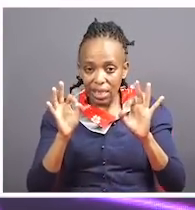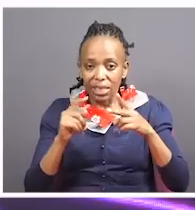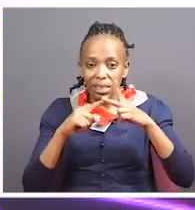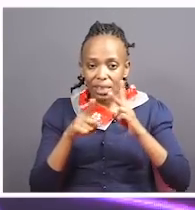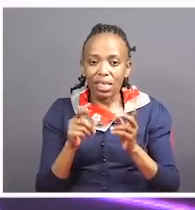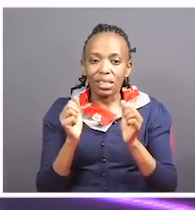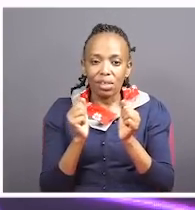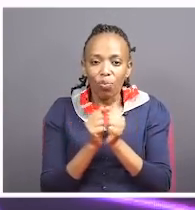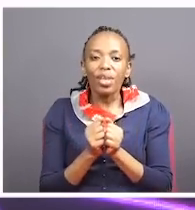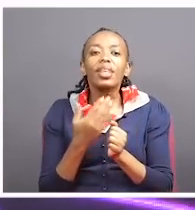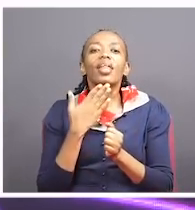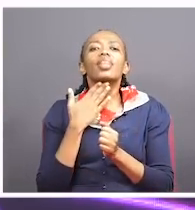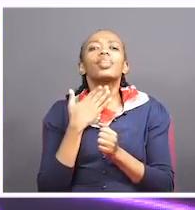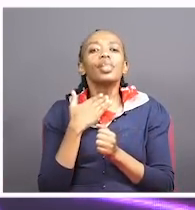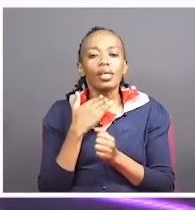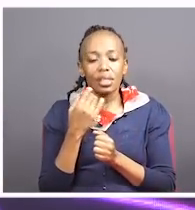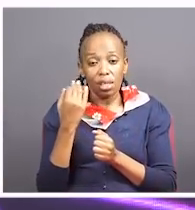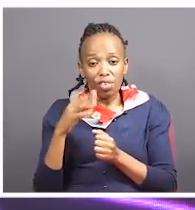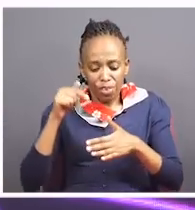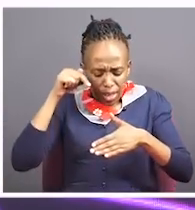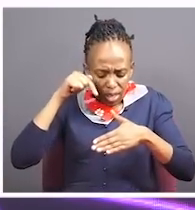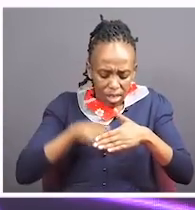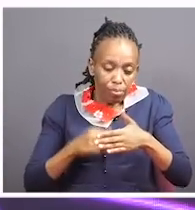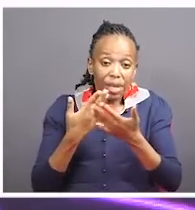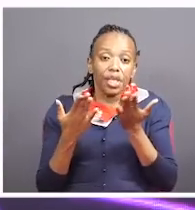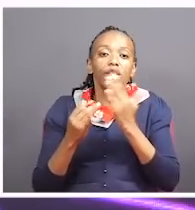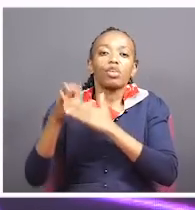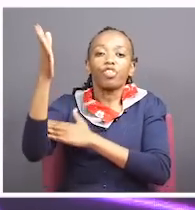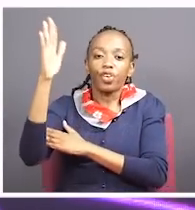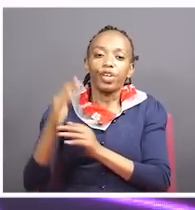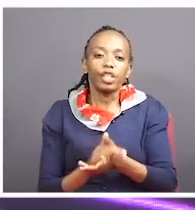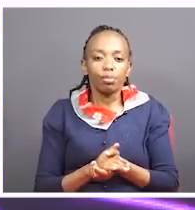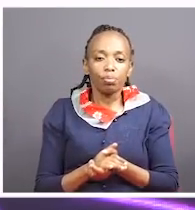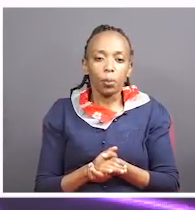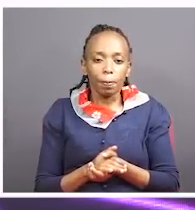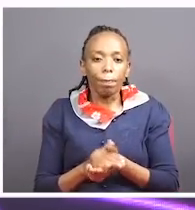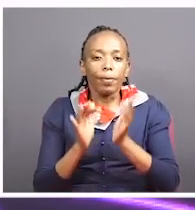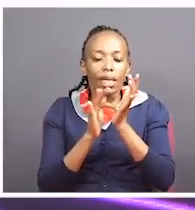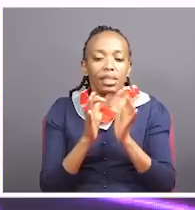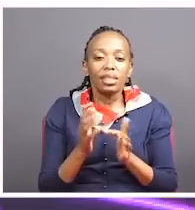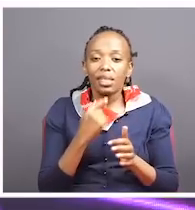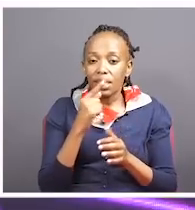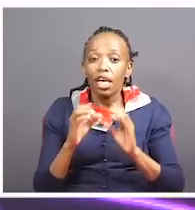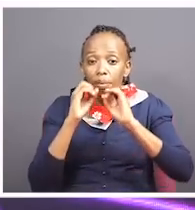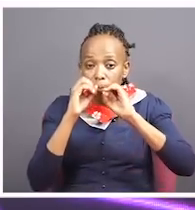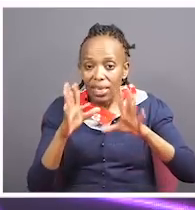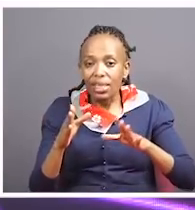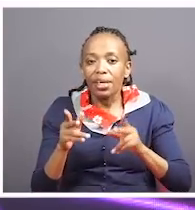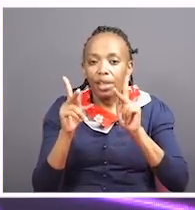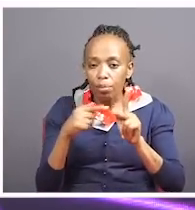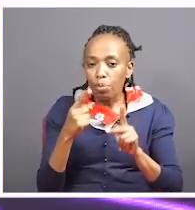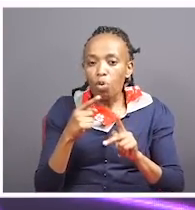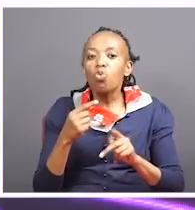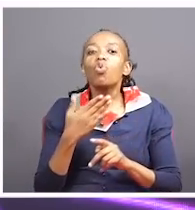excellence begins with a thirst for the deeper things of God. Jesus said, "Blessed